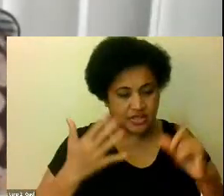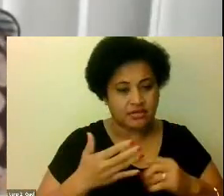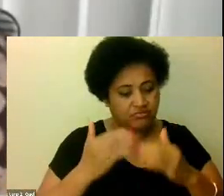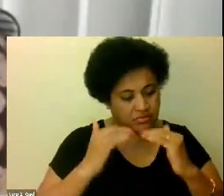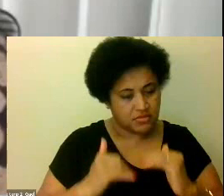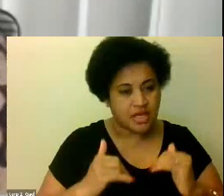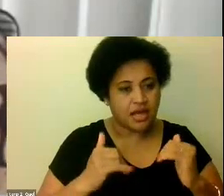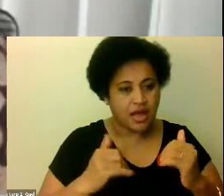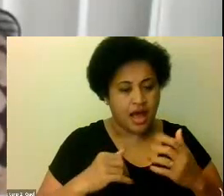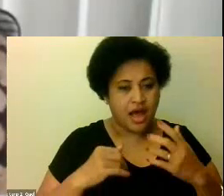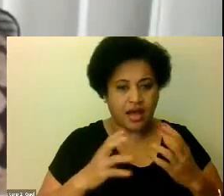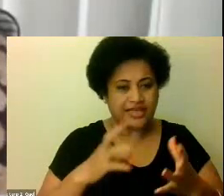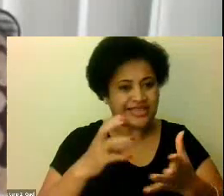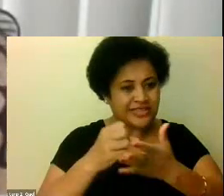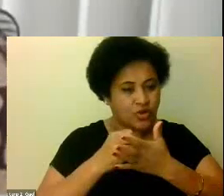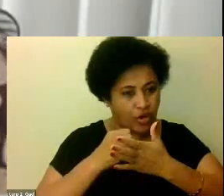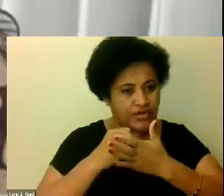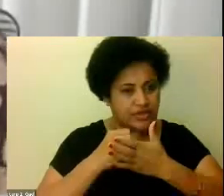these have